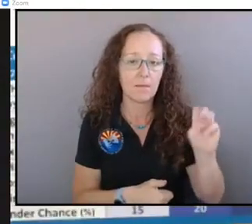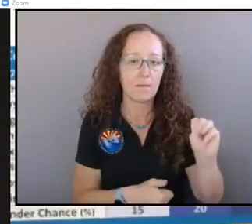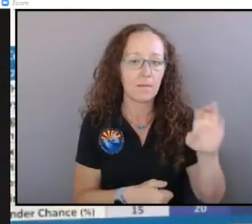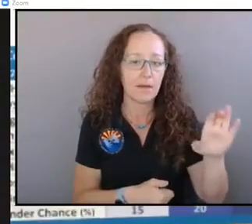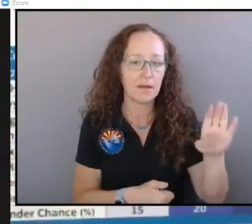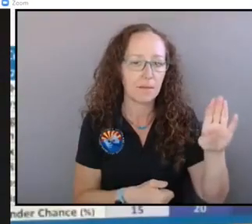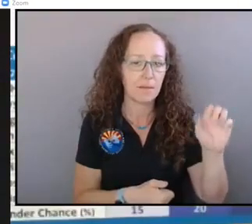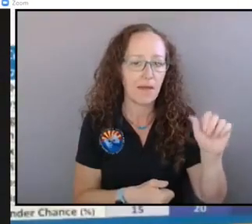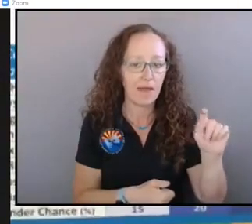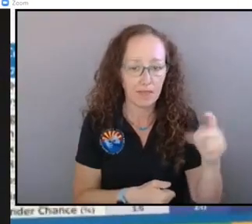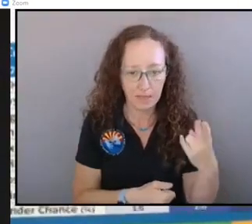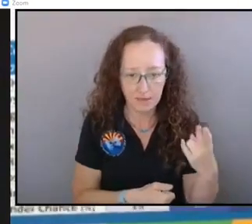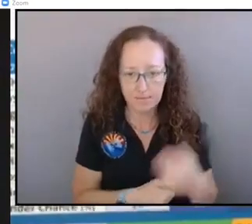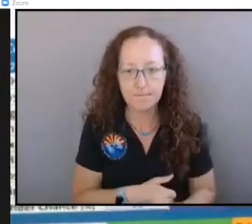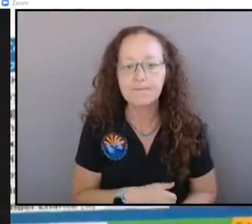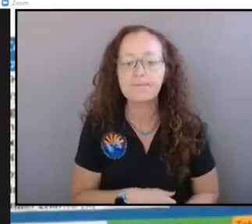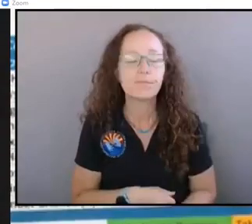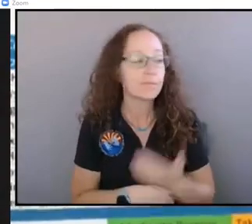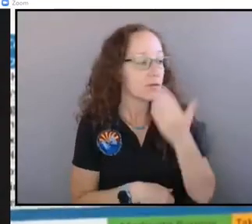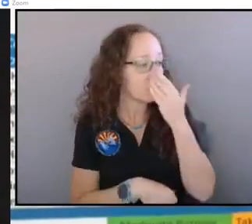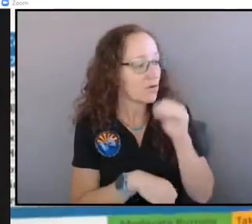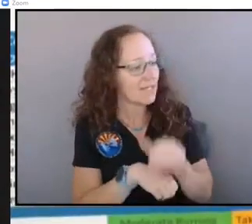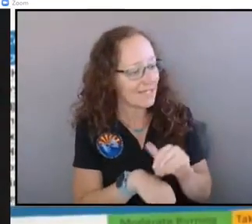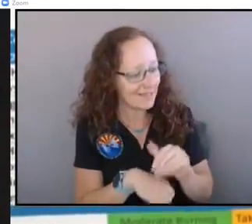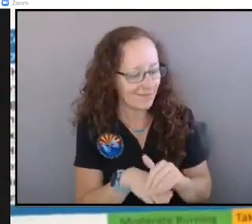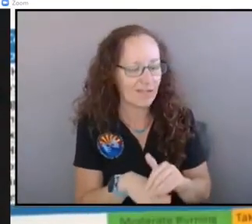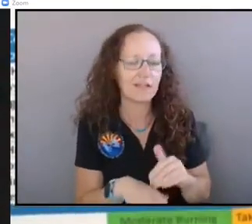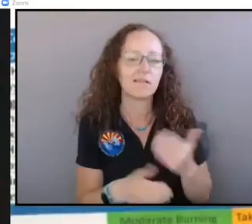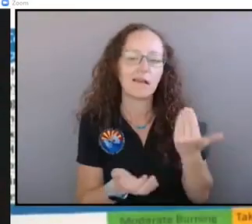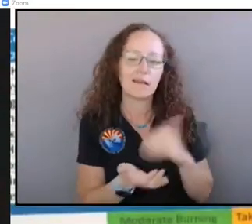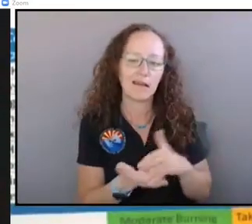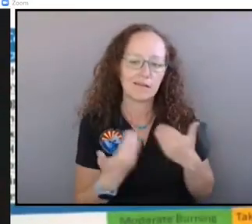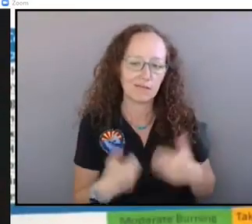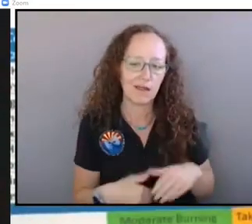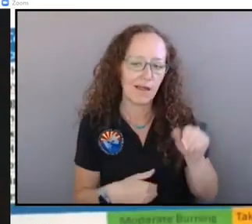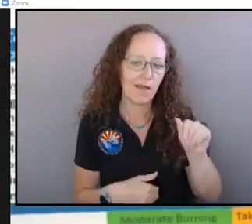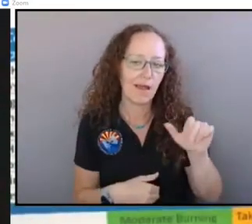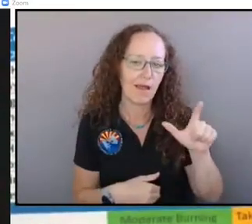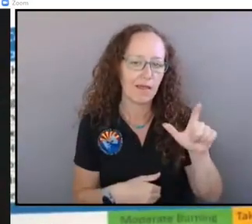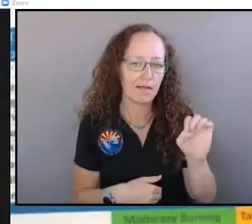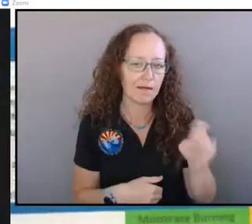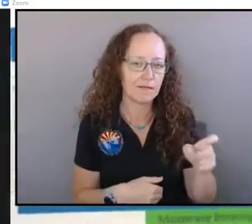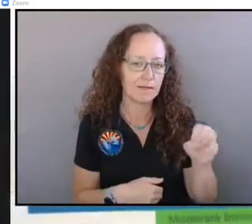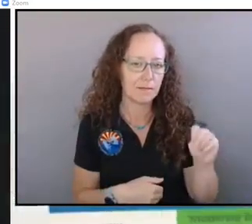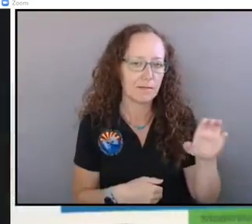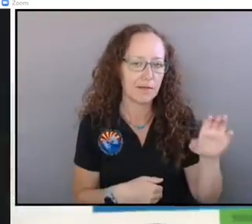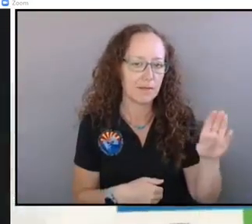All right. Good evening, everybody. Once again, Alex McBath, operations for Team 5.